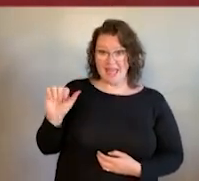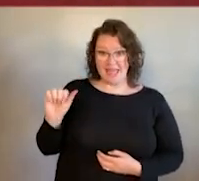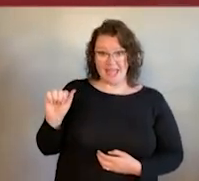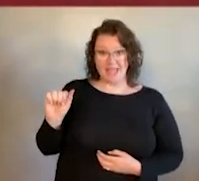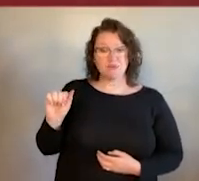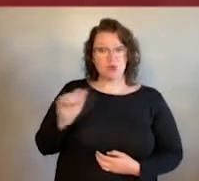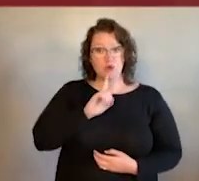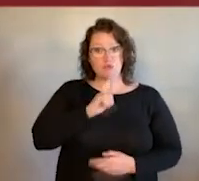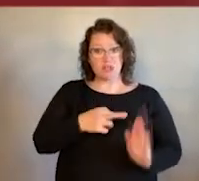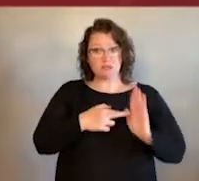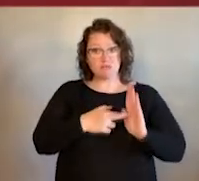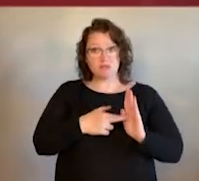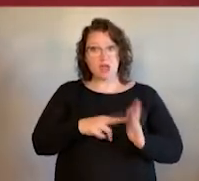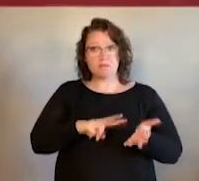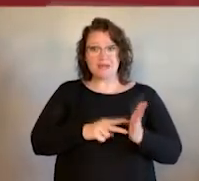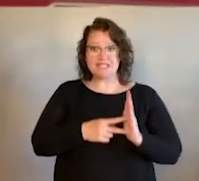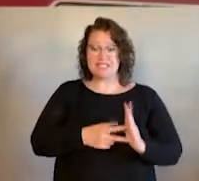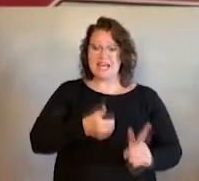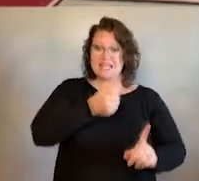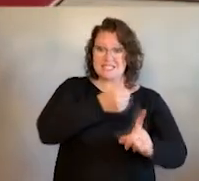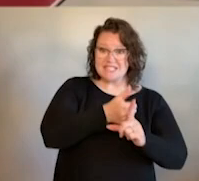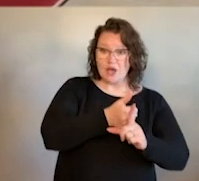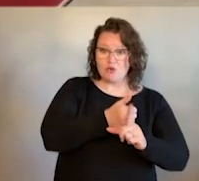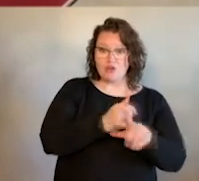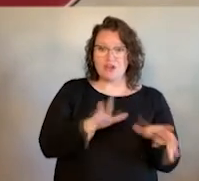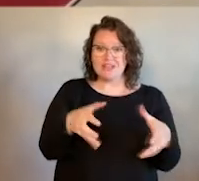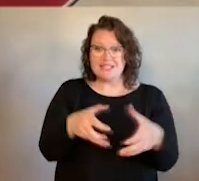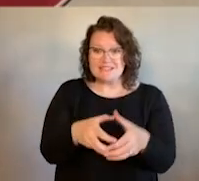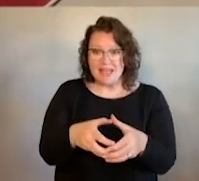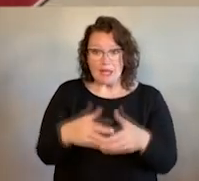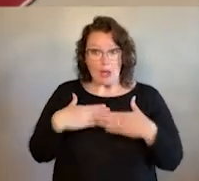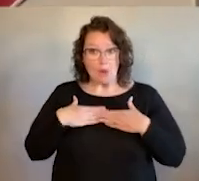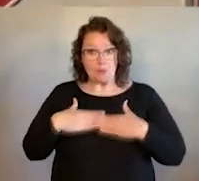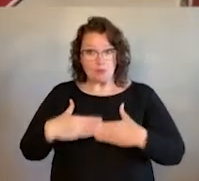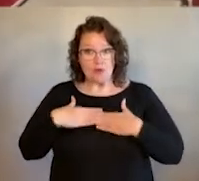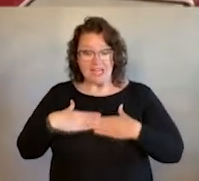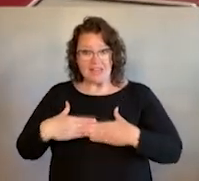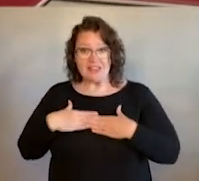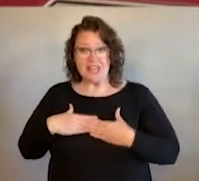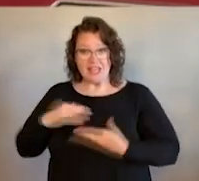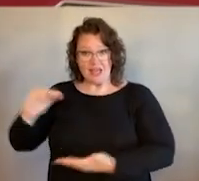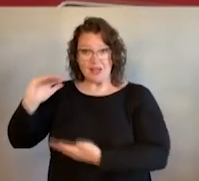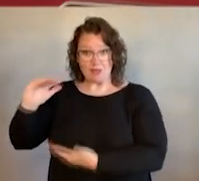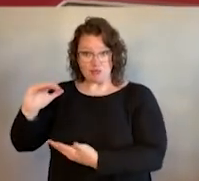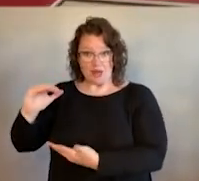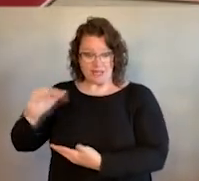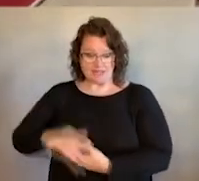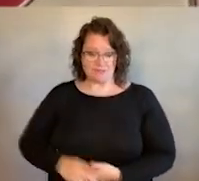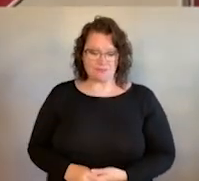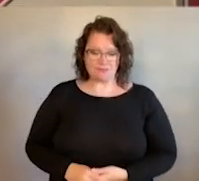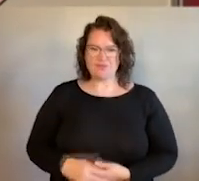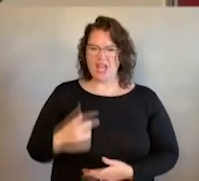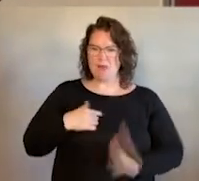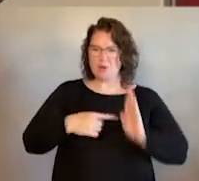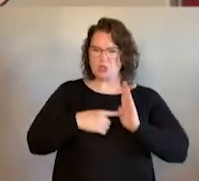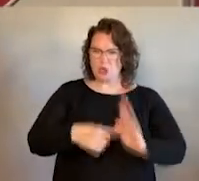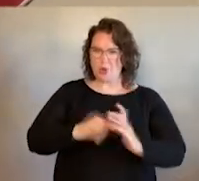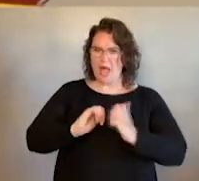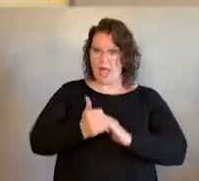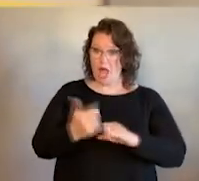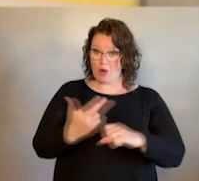actually stands for self-contained breathing apparatus. And I'm going to show you how I wear this in a few